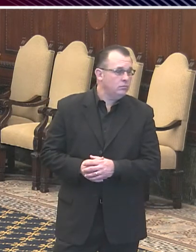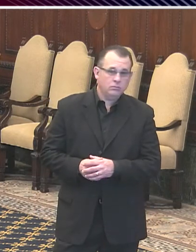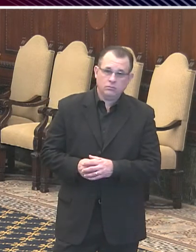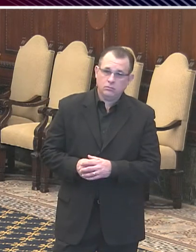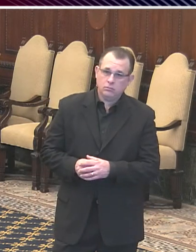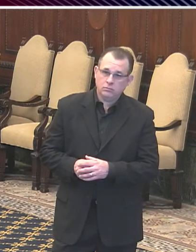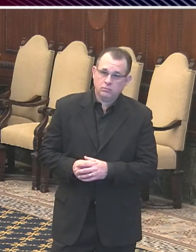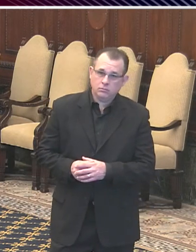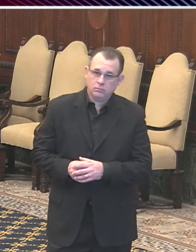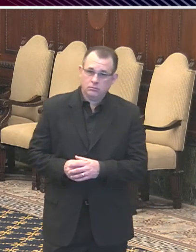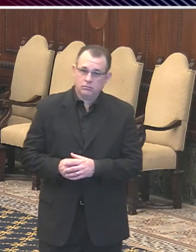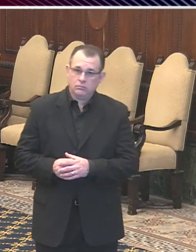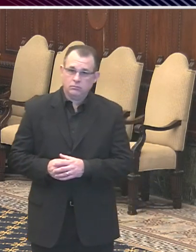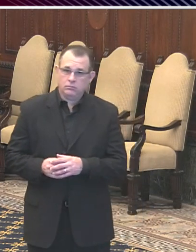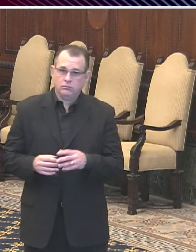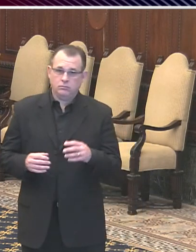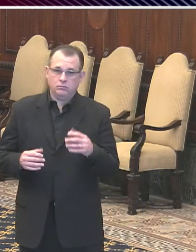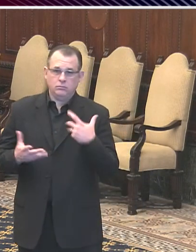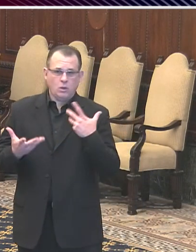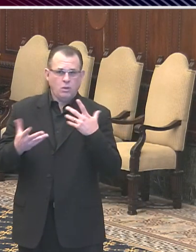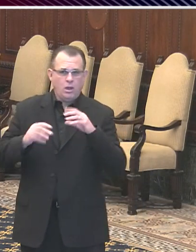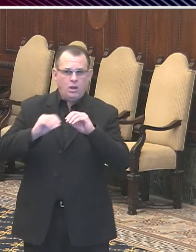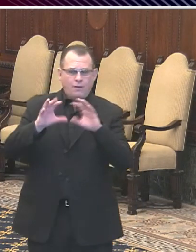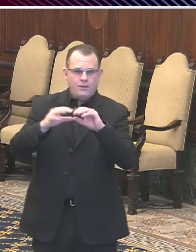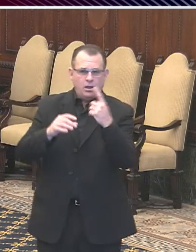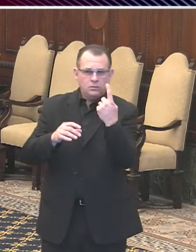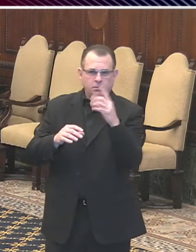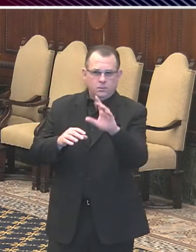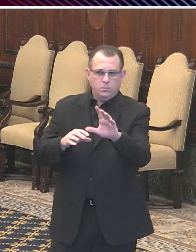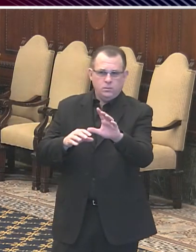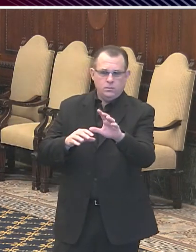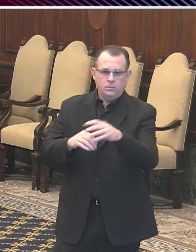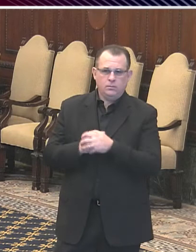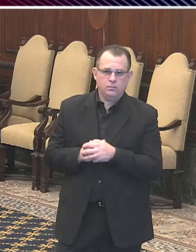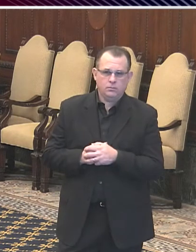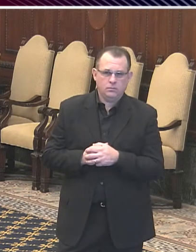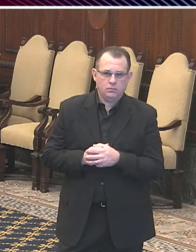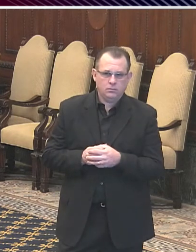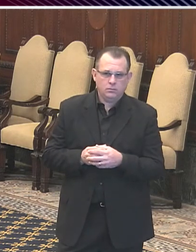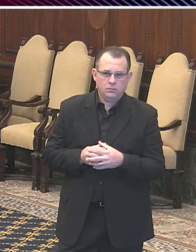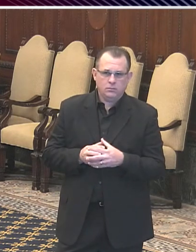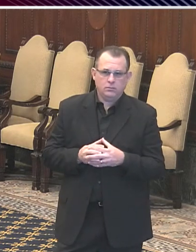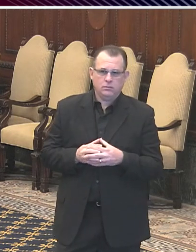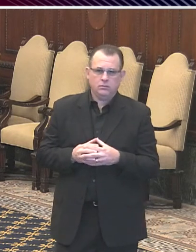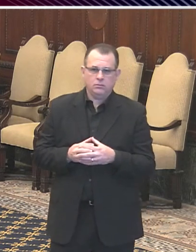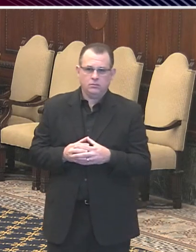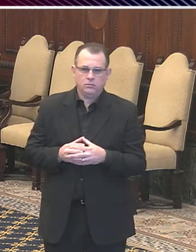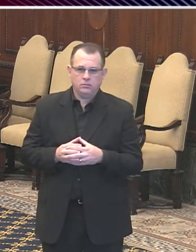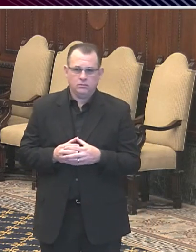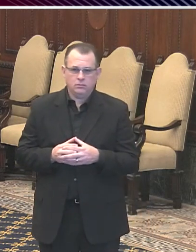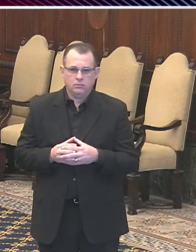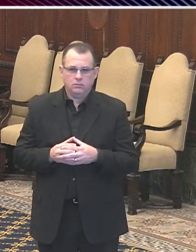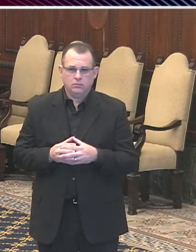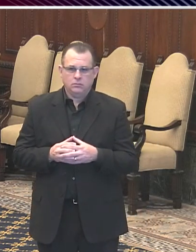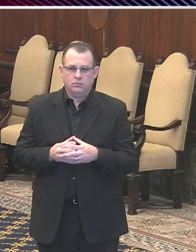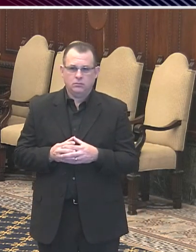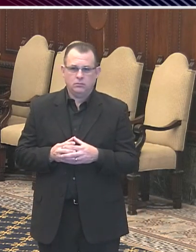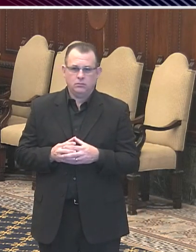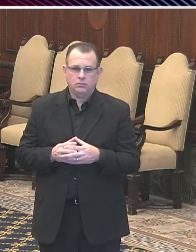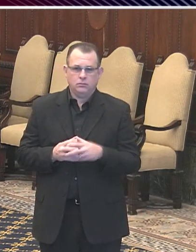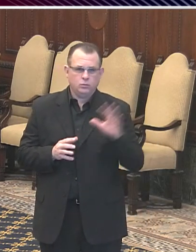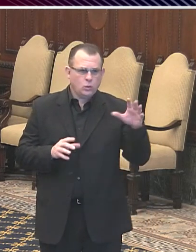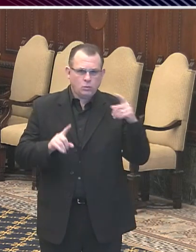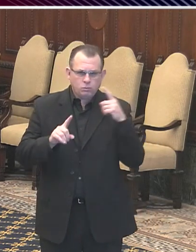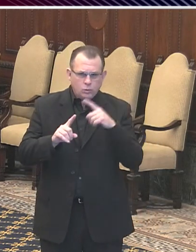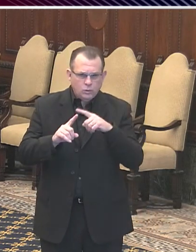I want to clarify something I said earlier, and back to your point, Brian, about additional steps the